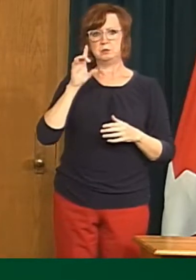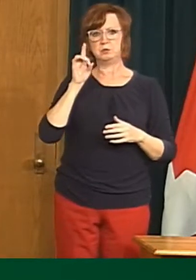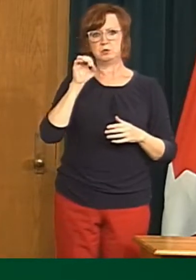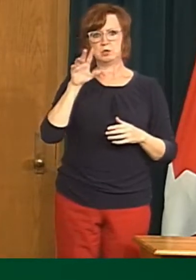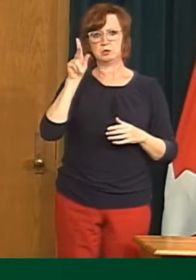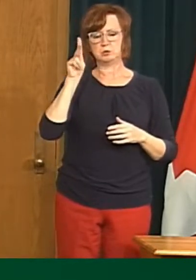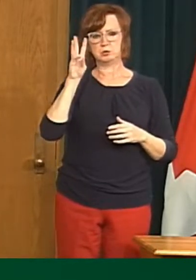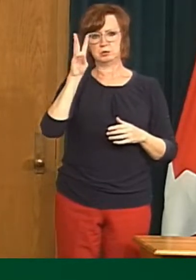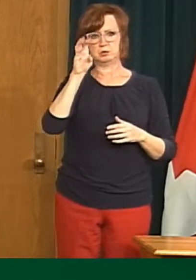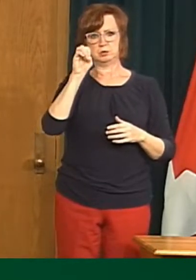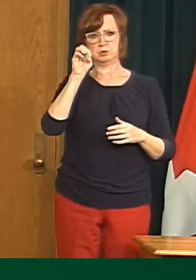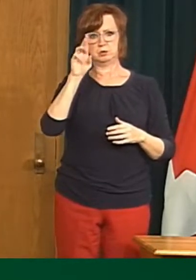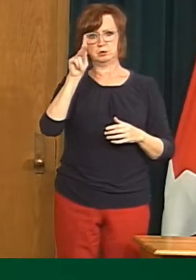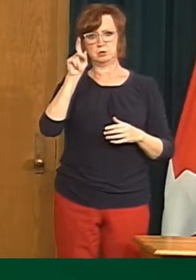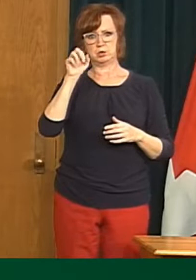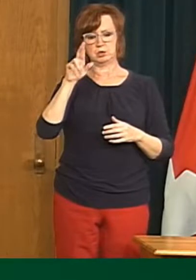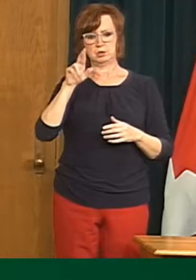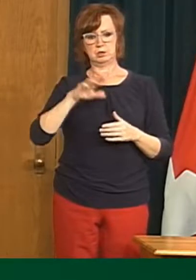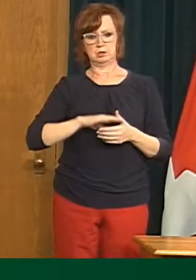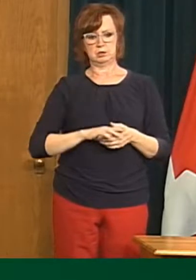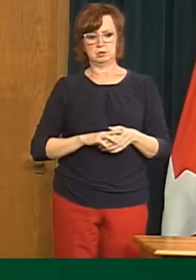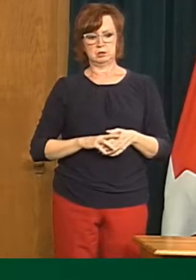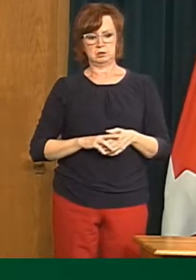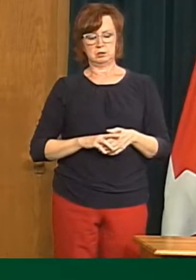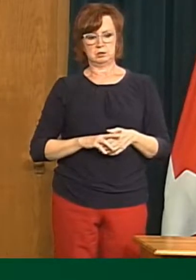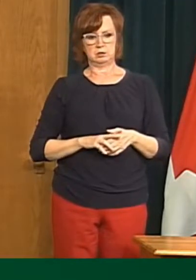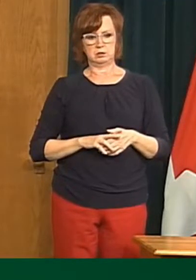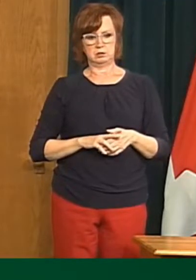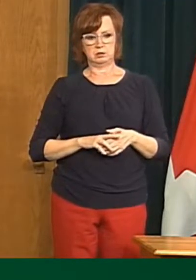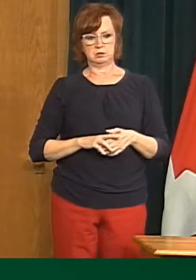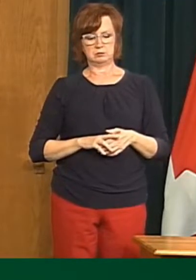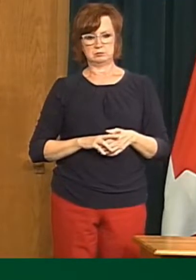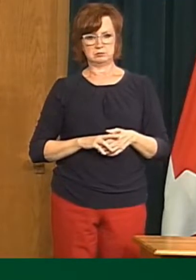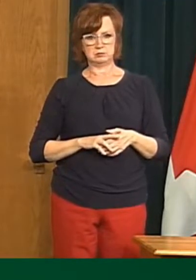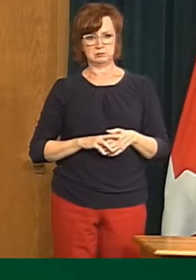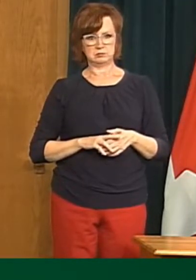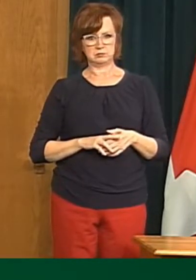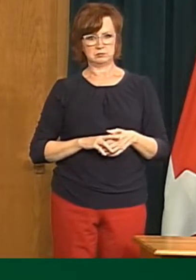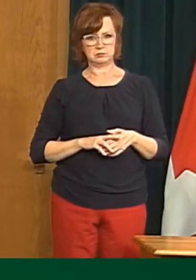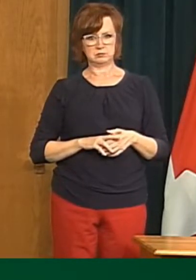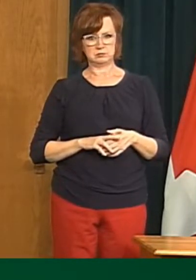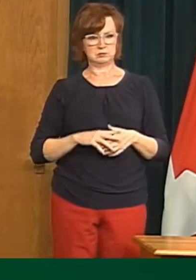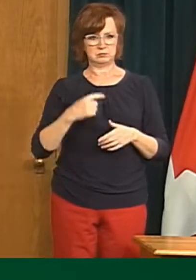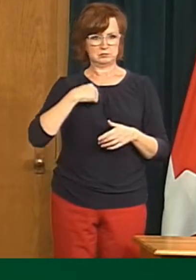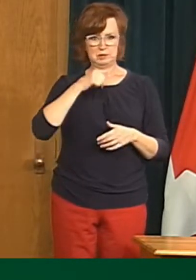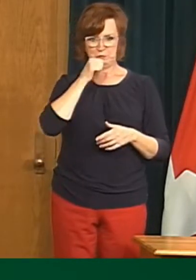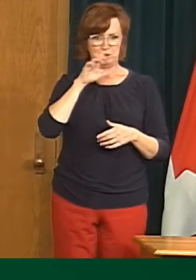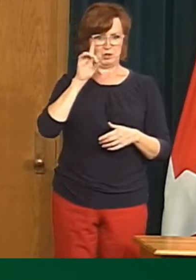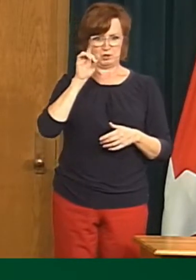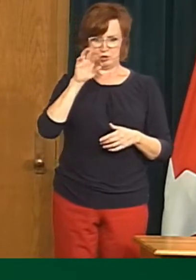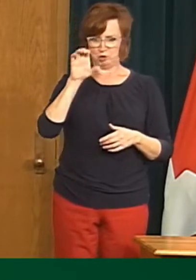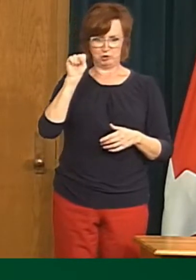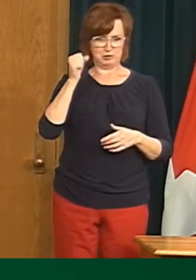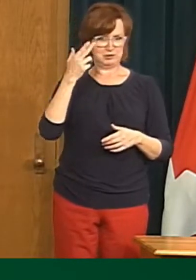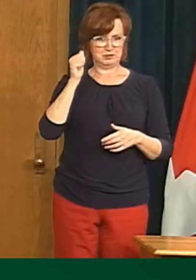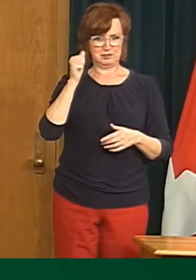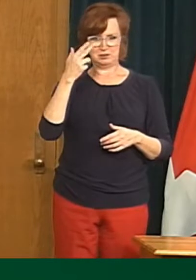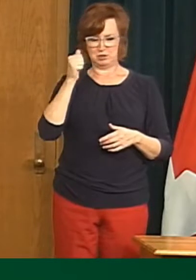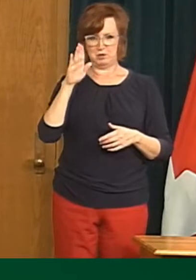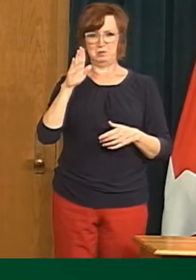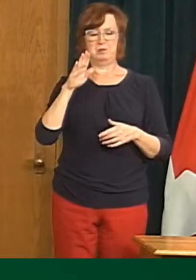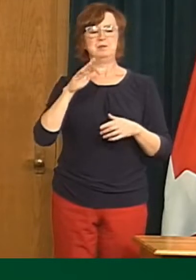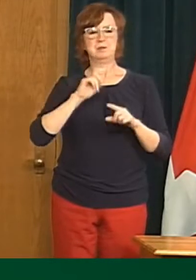line. I just want to acknowledge that you're hearing a different voice than what you would normally hear in terms of Dr. Shahab. So I